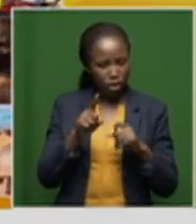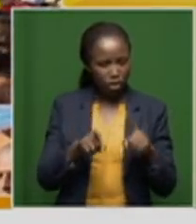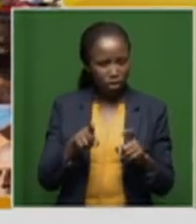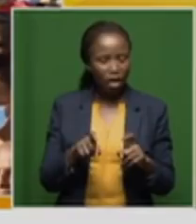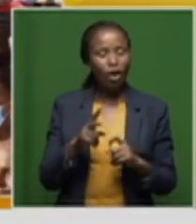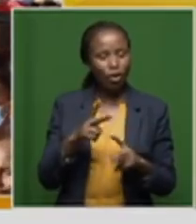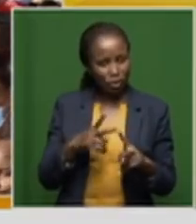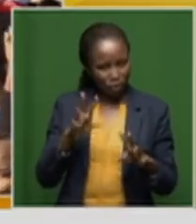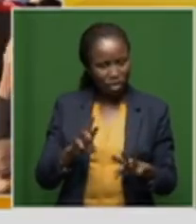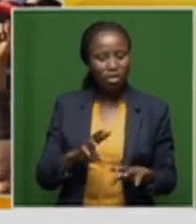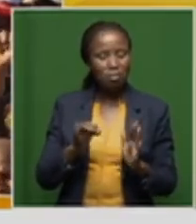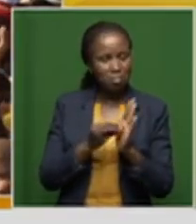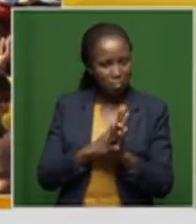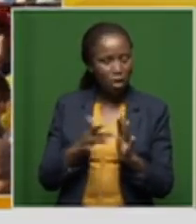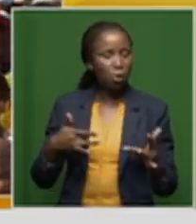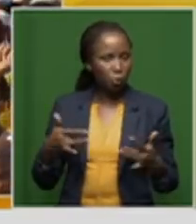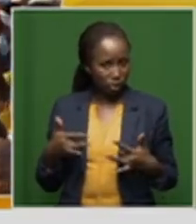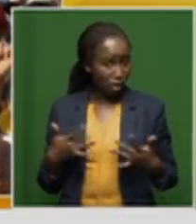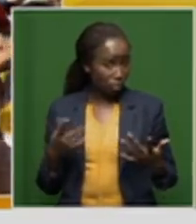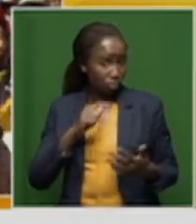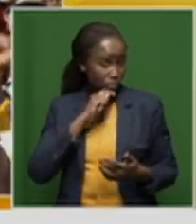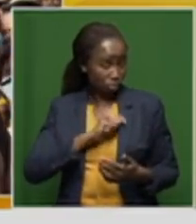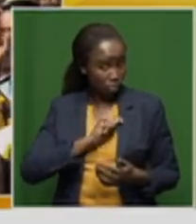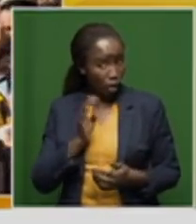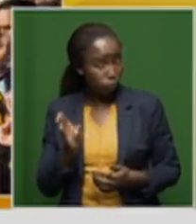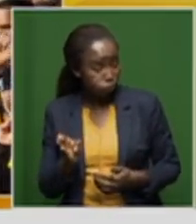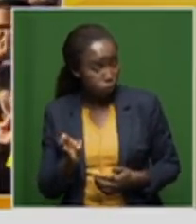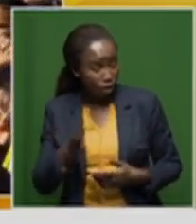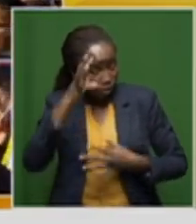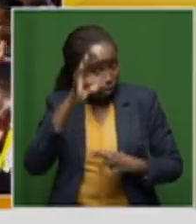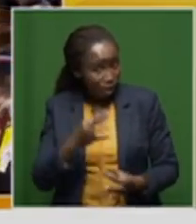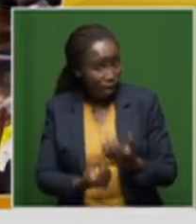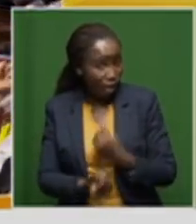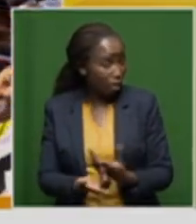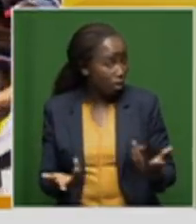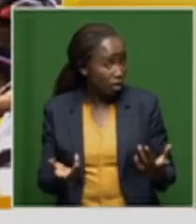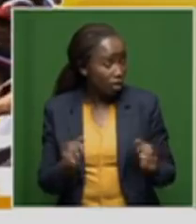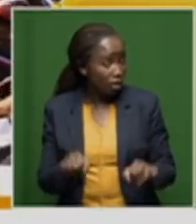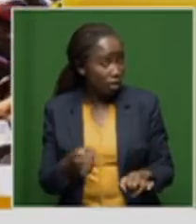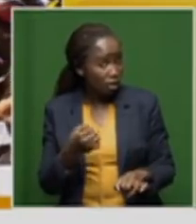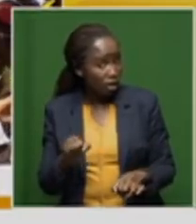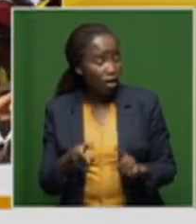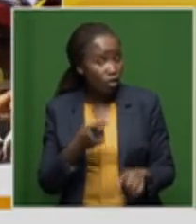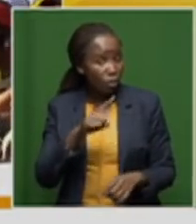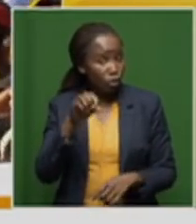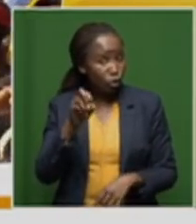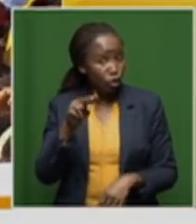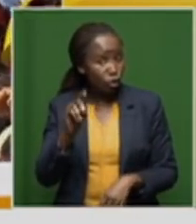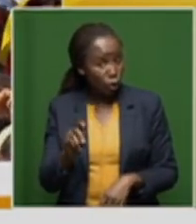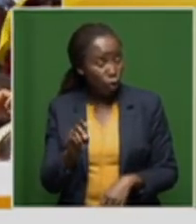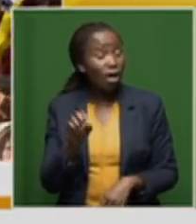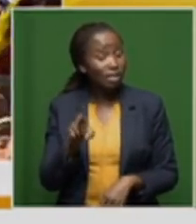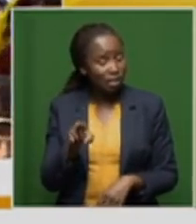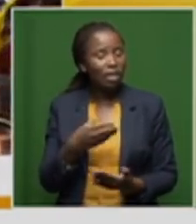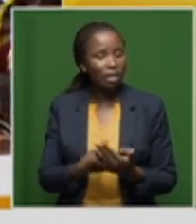been reports or concerns on whether or not there was going to be a decision that was going to be taken by the Zondo Commission to